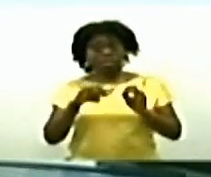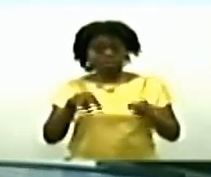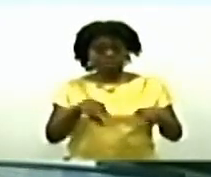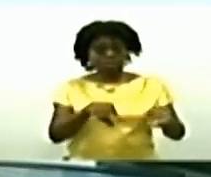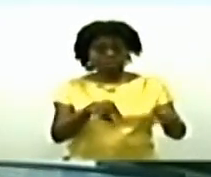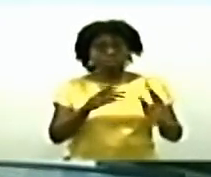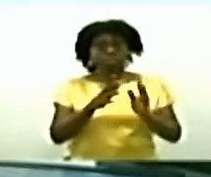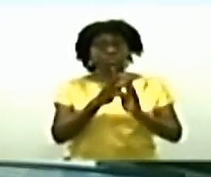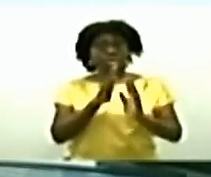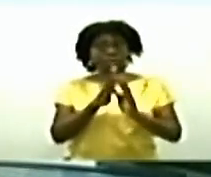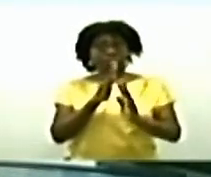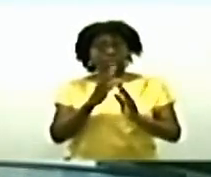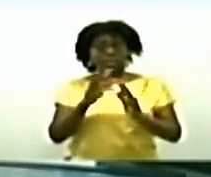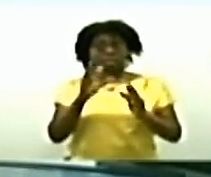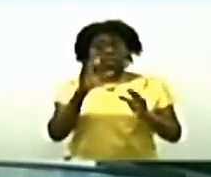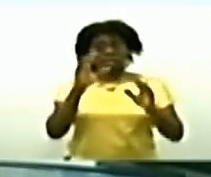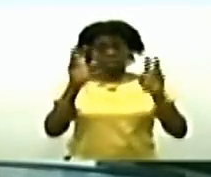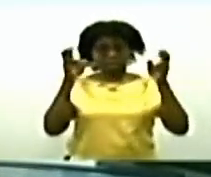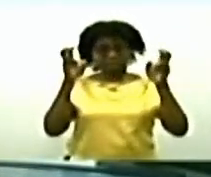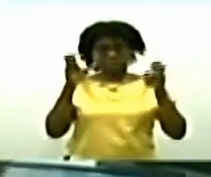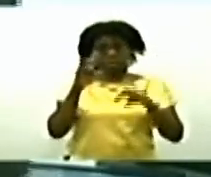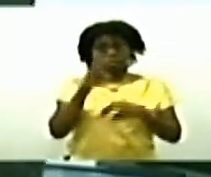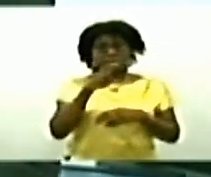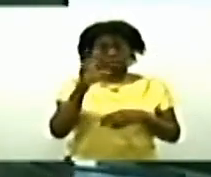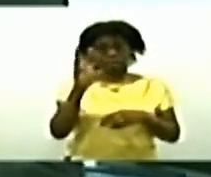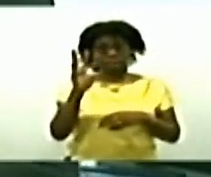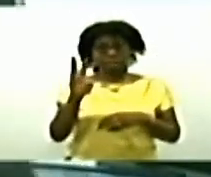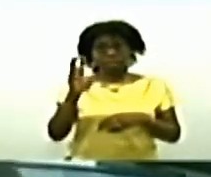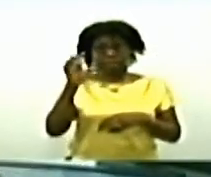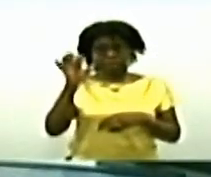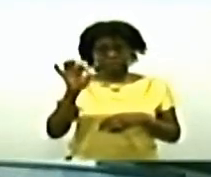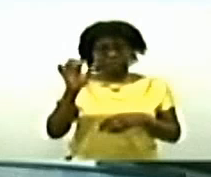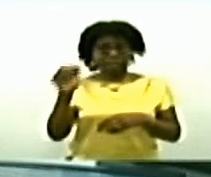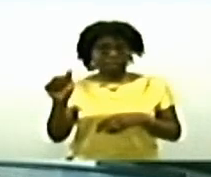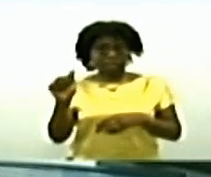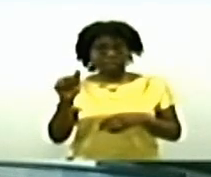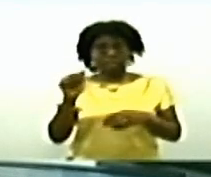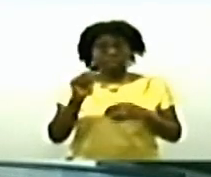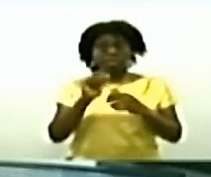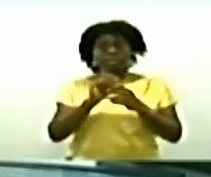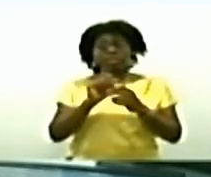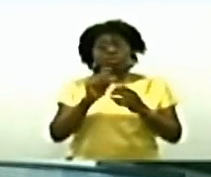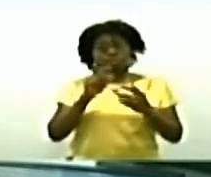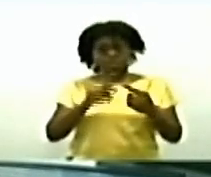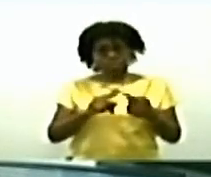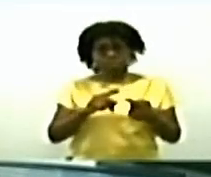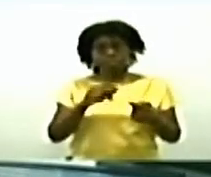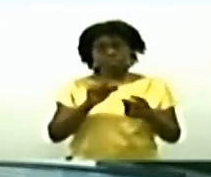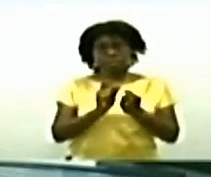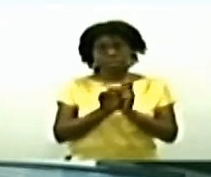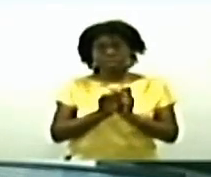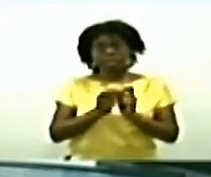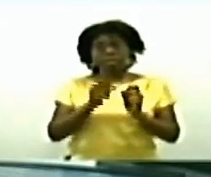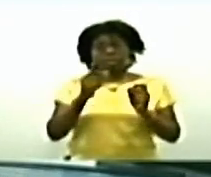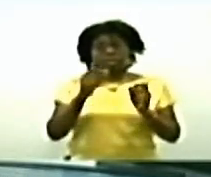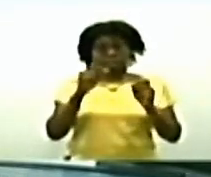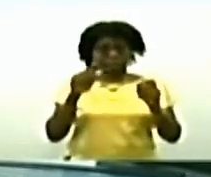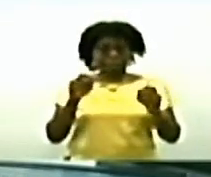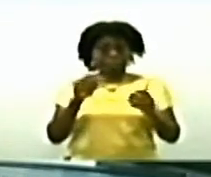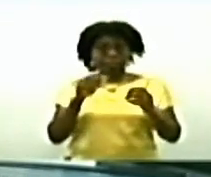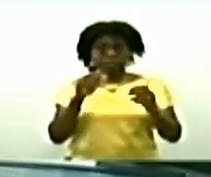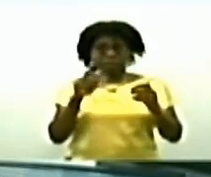289A, primarily to establish the position of traffic warden and to empower traffic wardens to